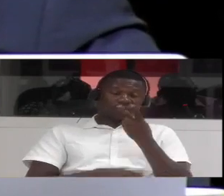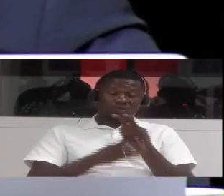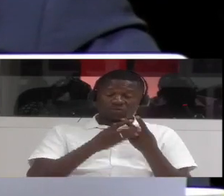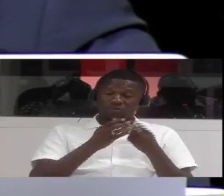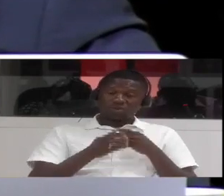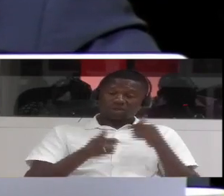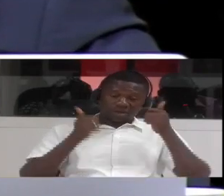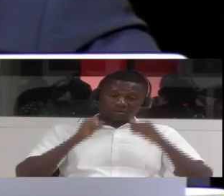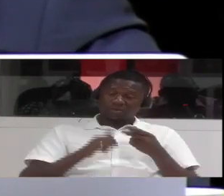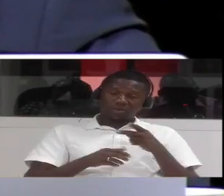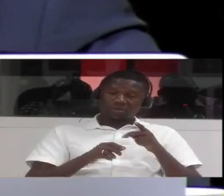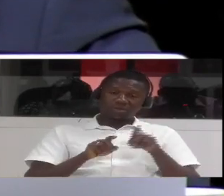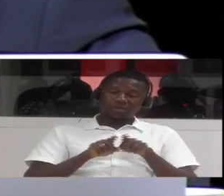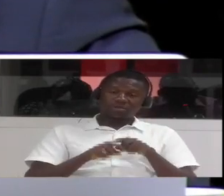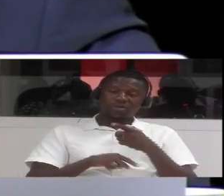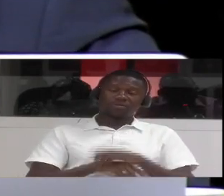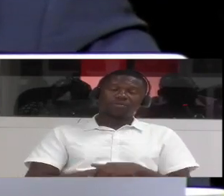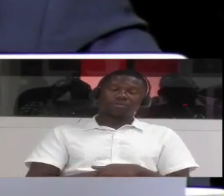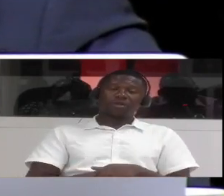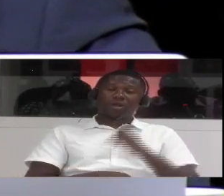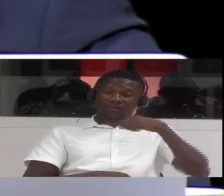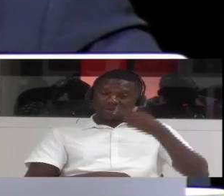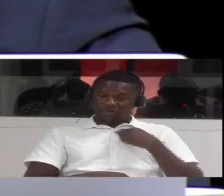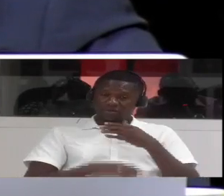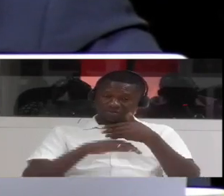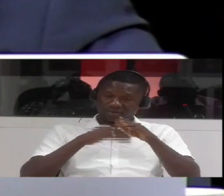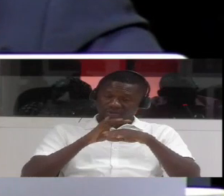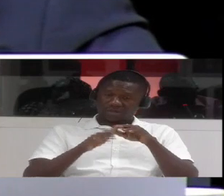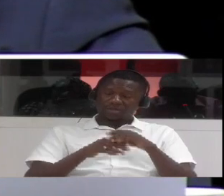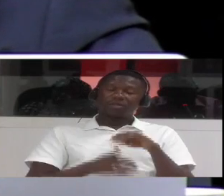At the end of the day, he was acquitted? Yes.